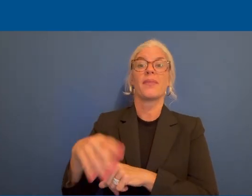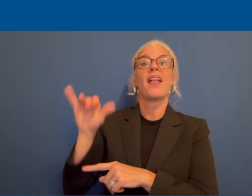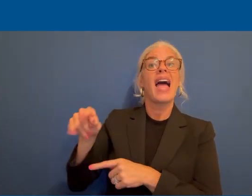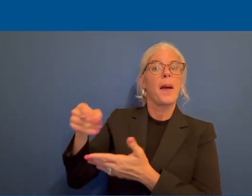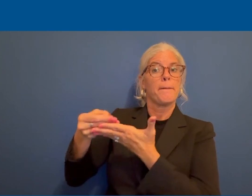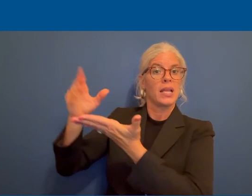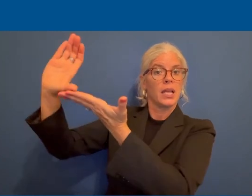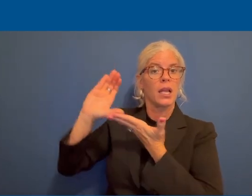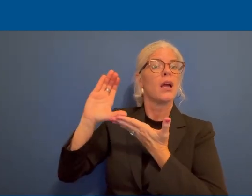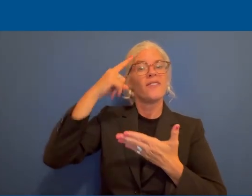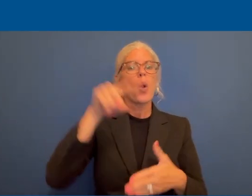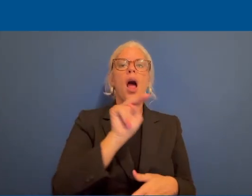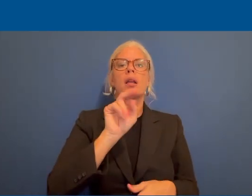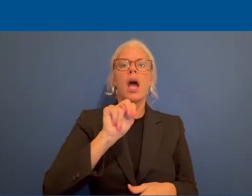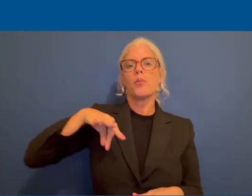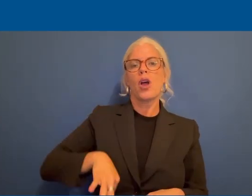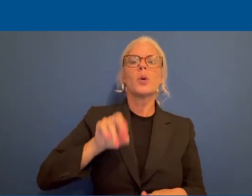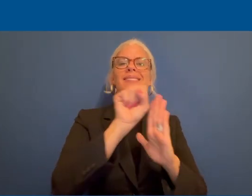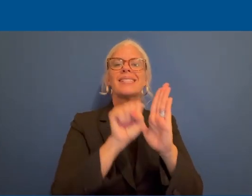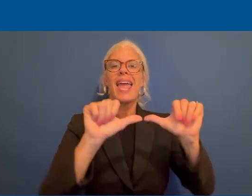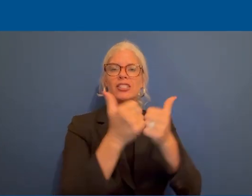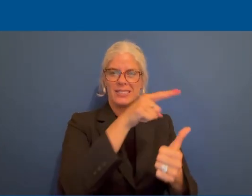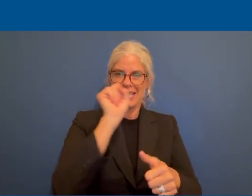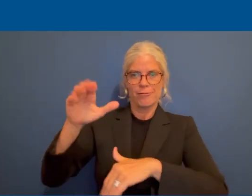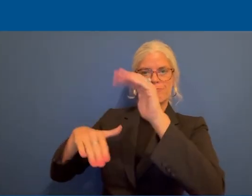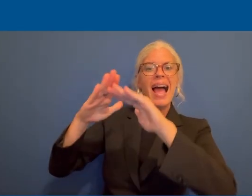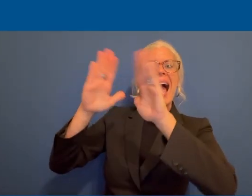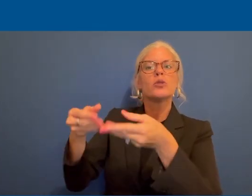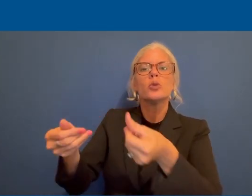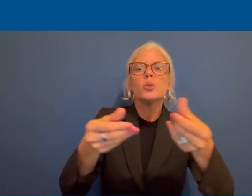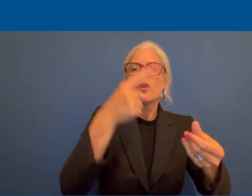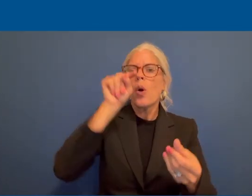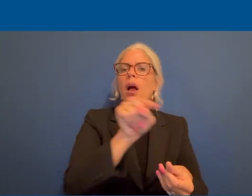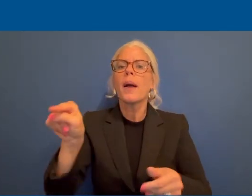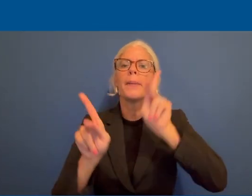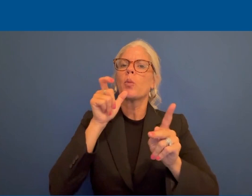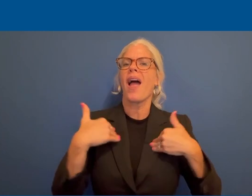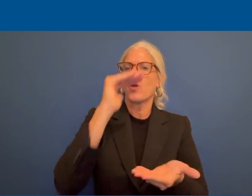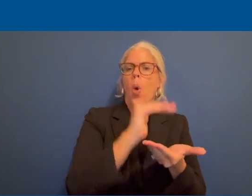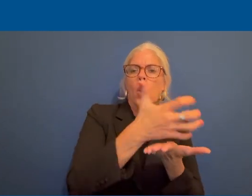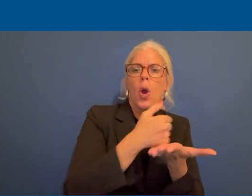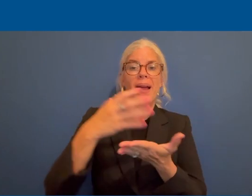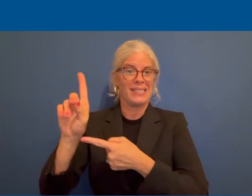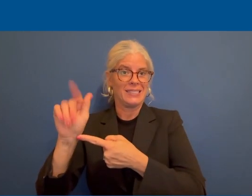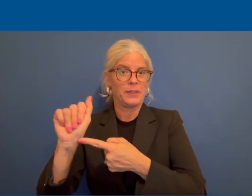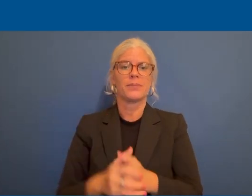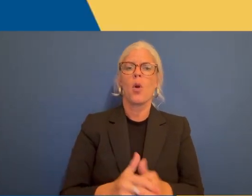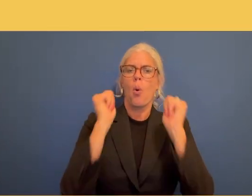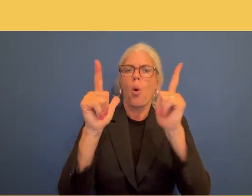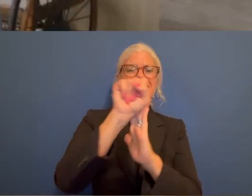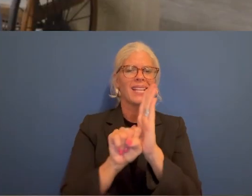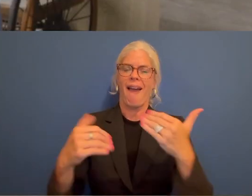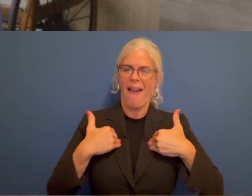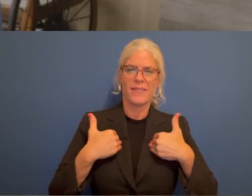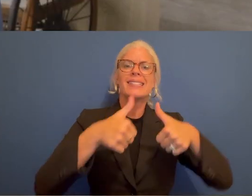811, granting funds to nonprofits and state agencies to create housing solutions for those with low income and disabilities. Every